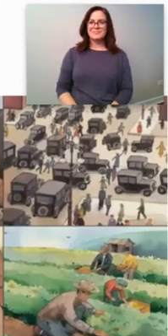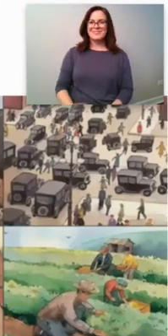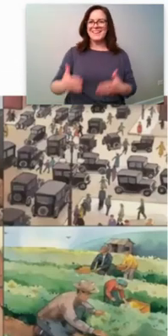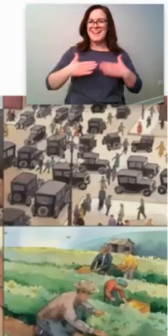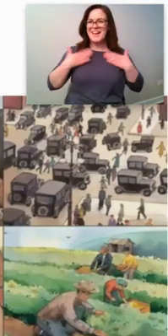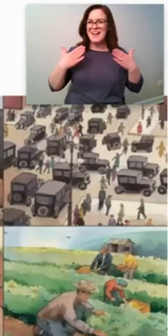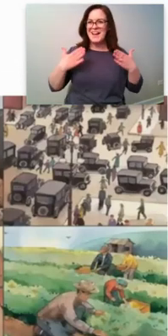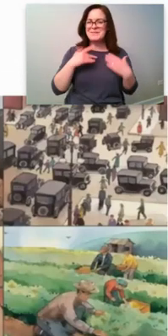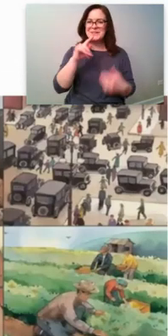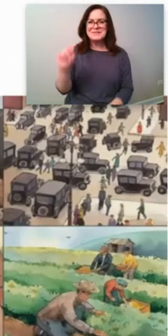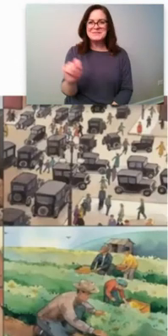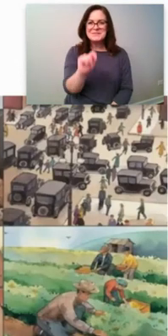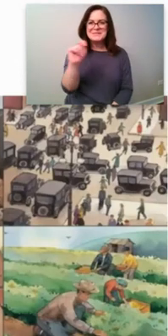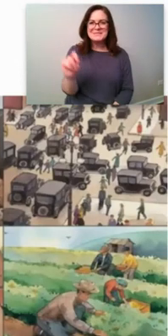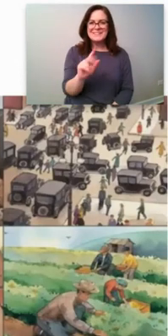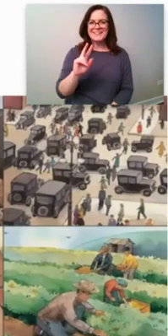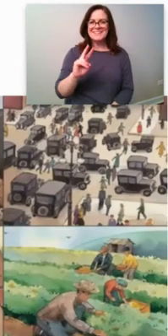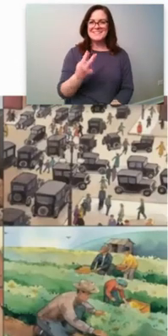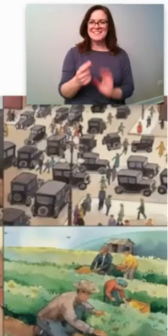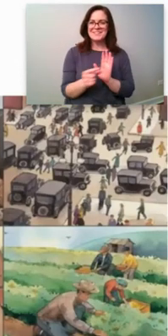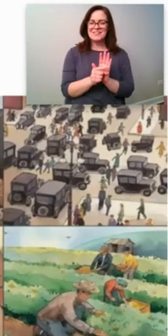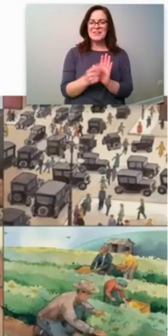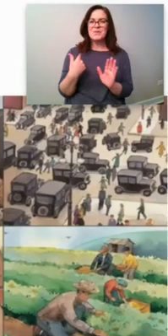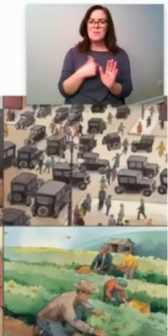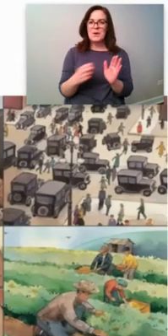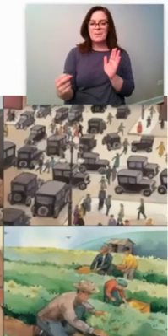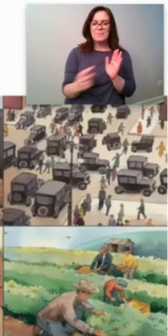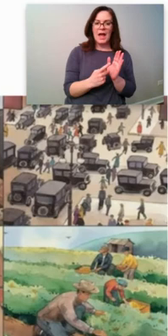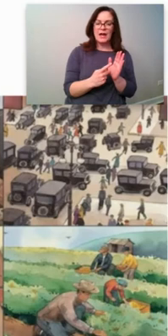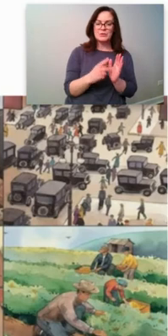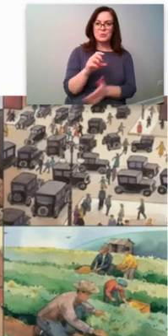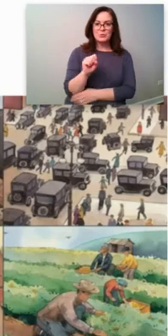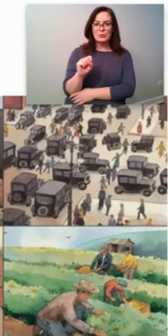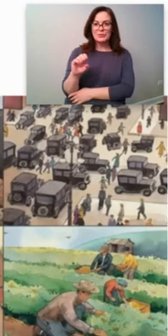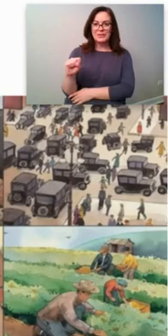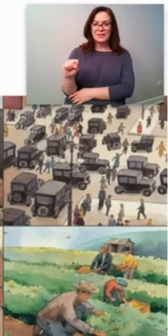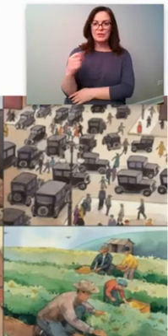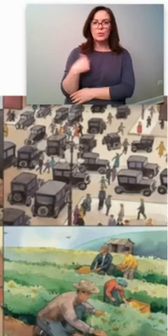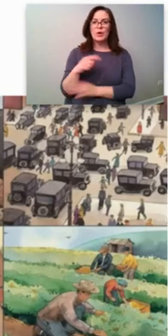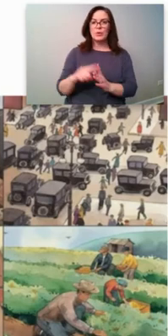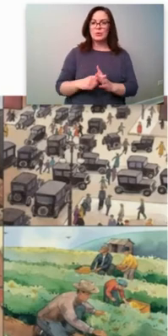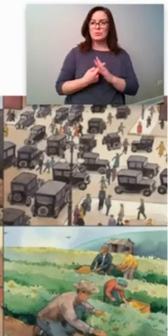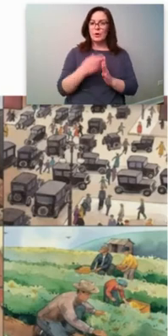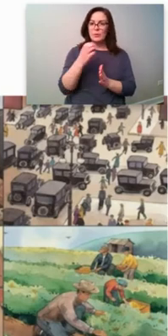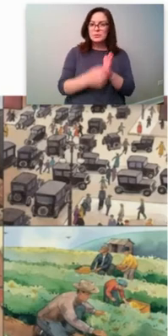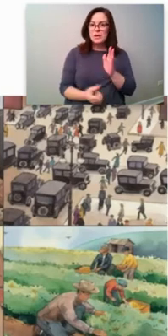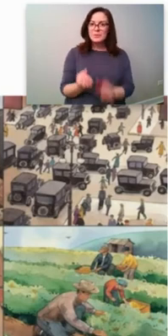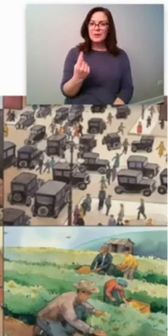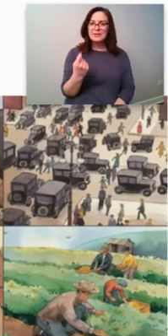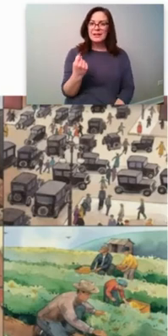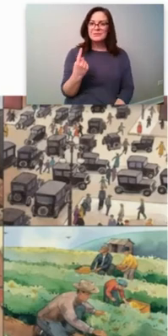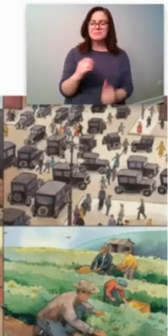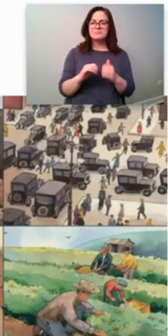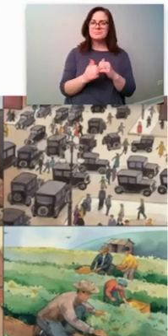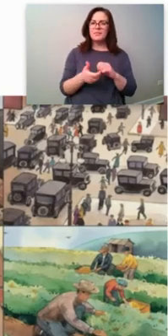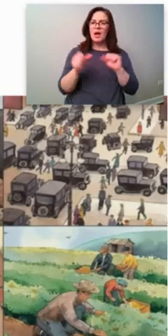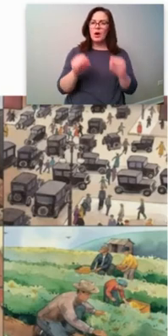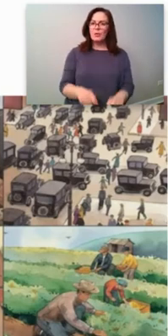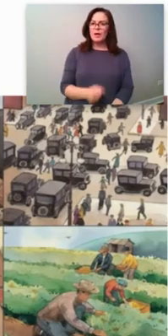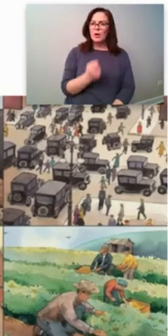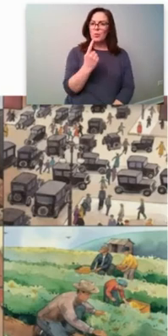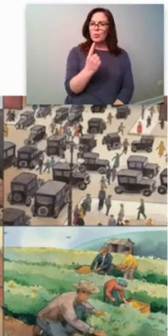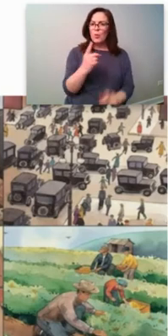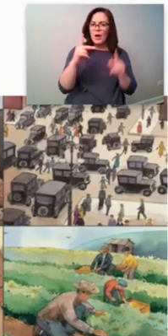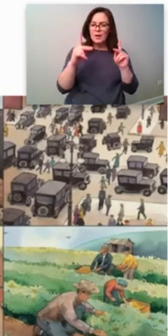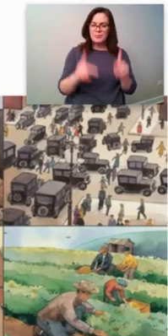Happy Tuesday, second grade. We're back into social studies. We are going to start up with chapter 11. How can one person make a difference in